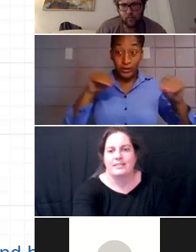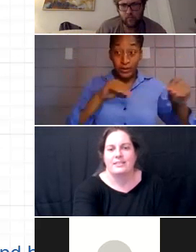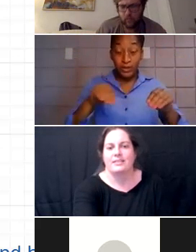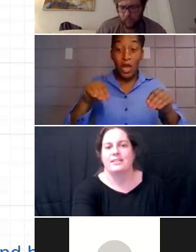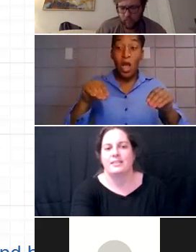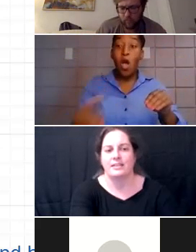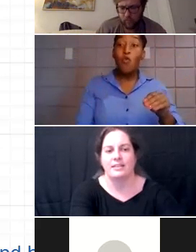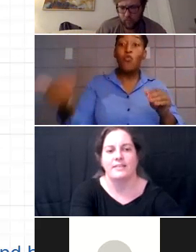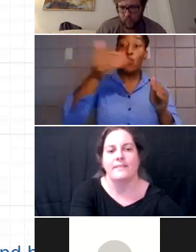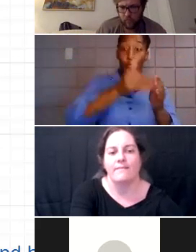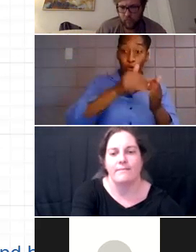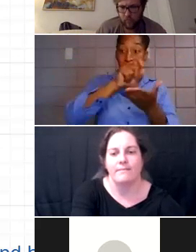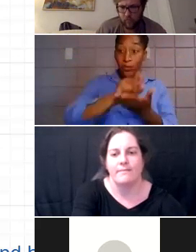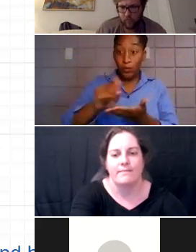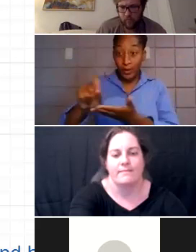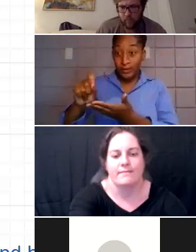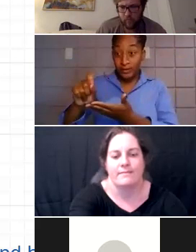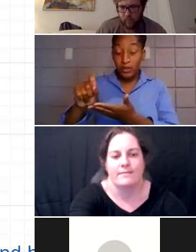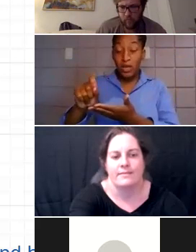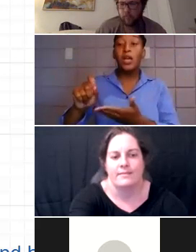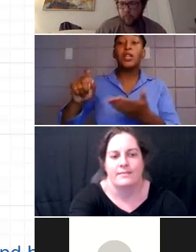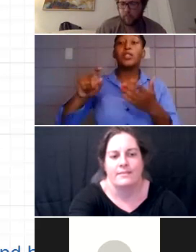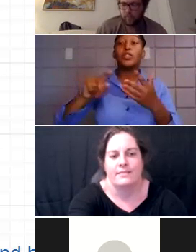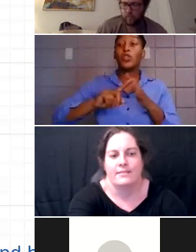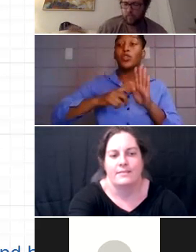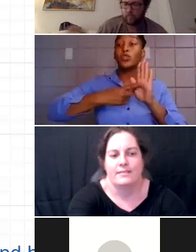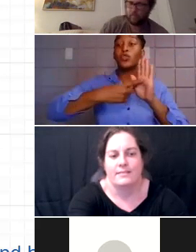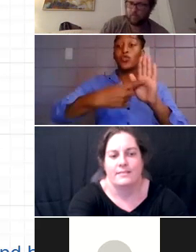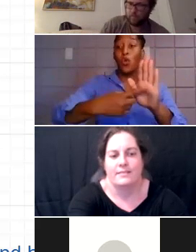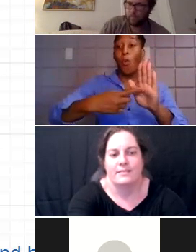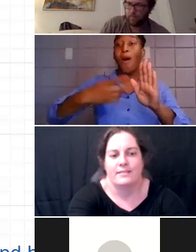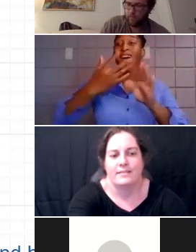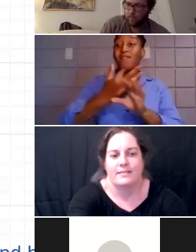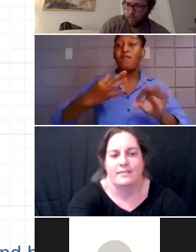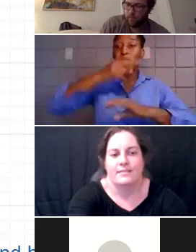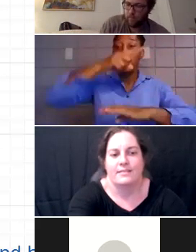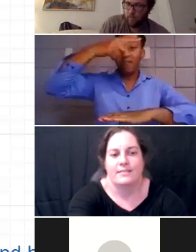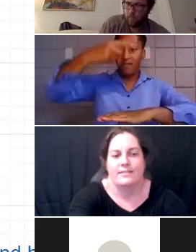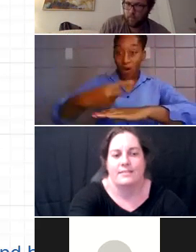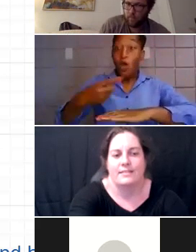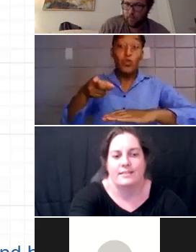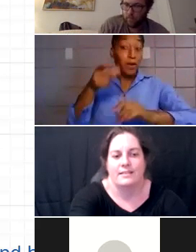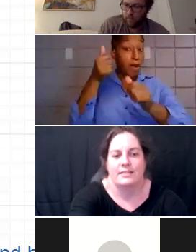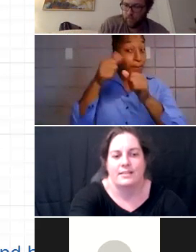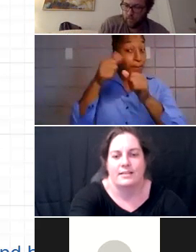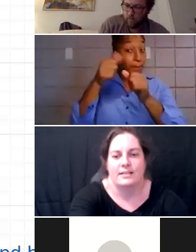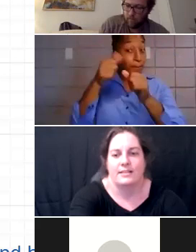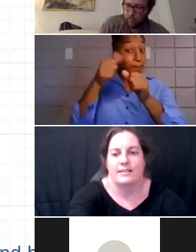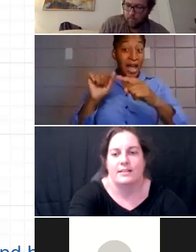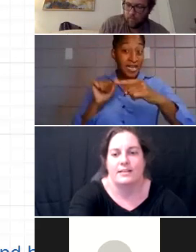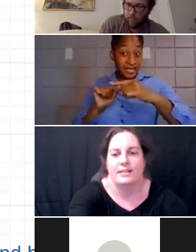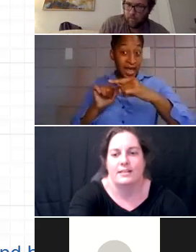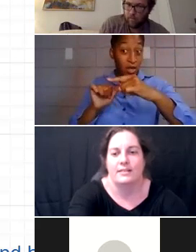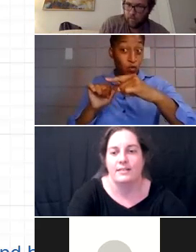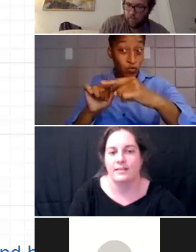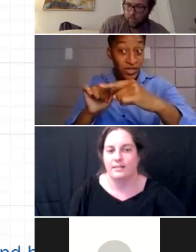fall. Because remember, in this case, the acceleration of free fall is minus